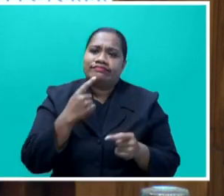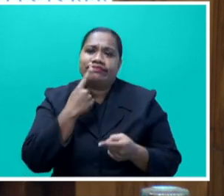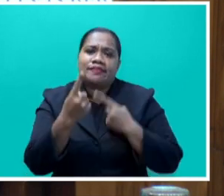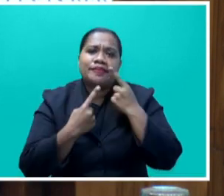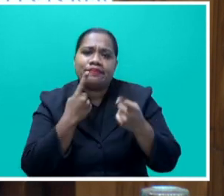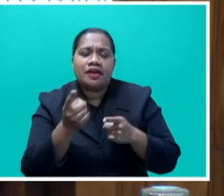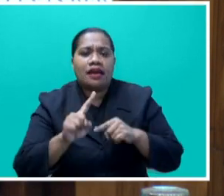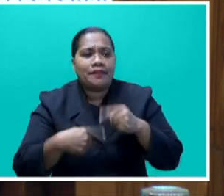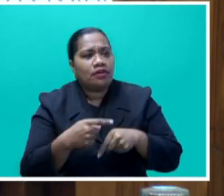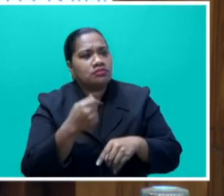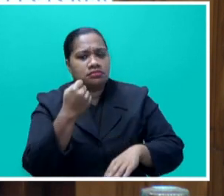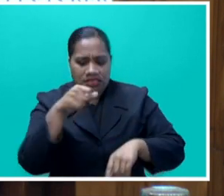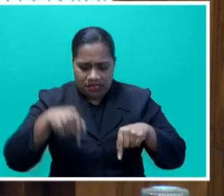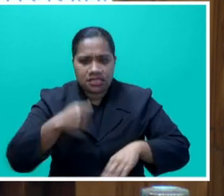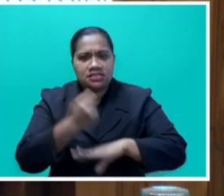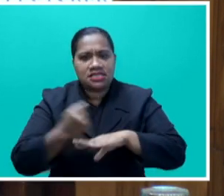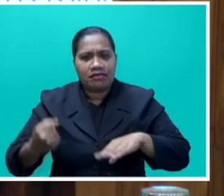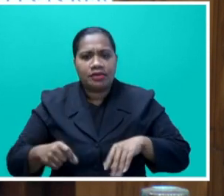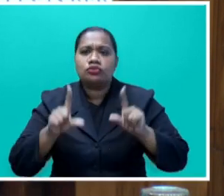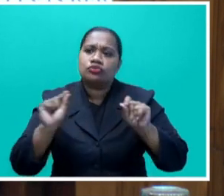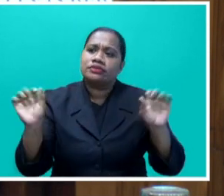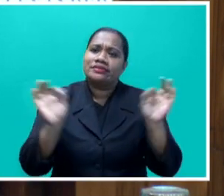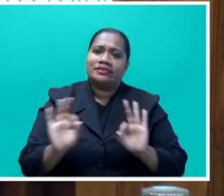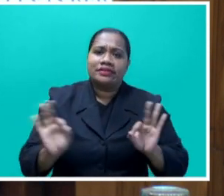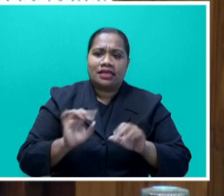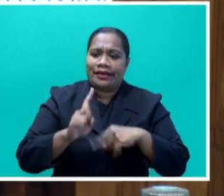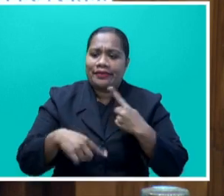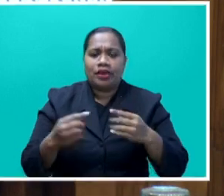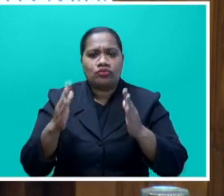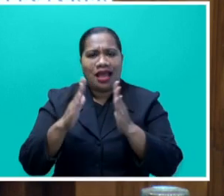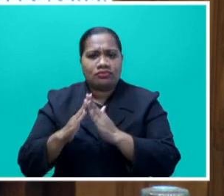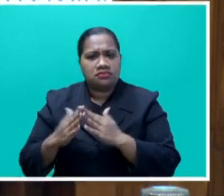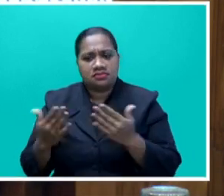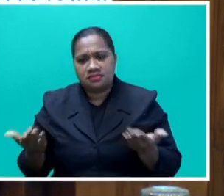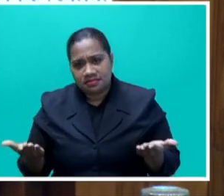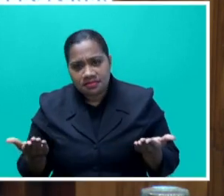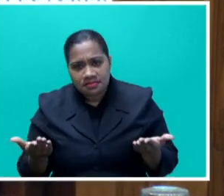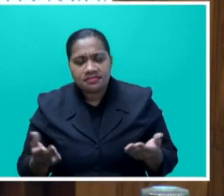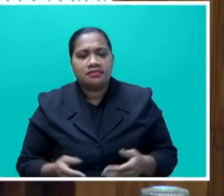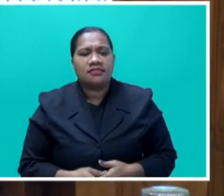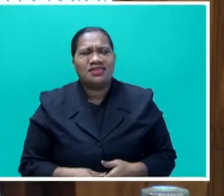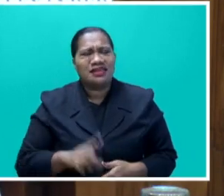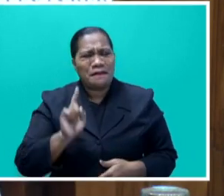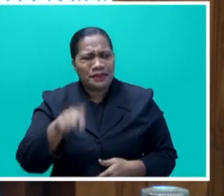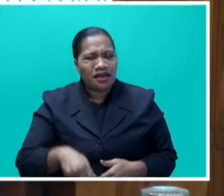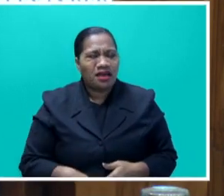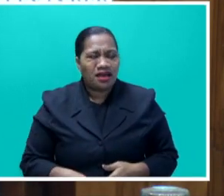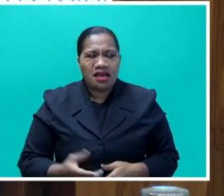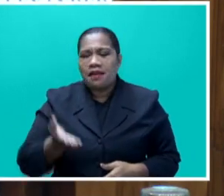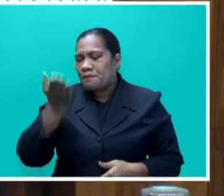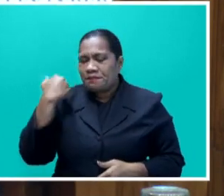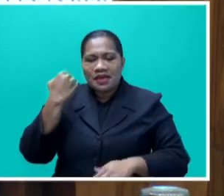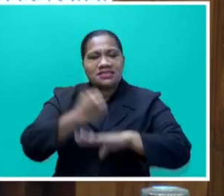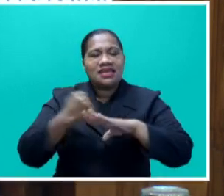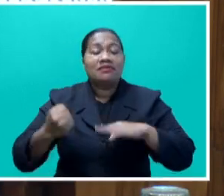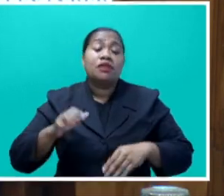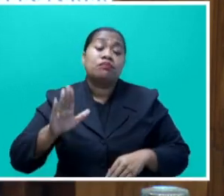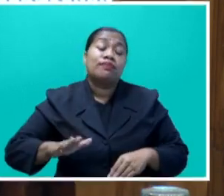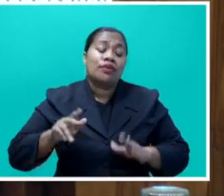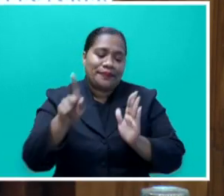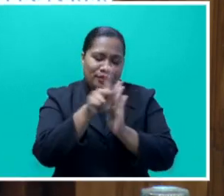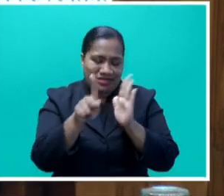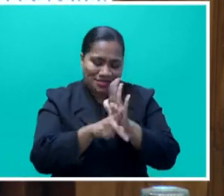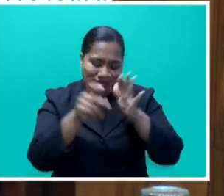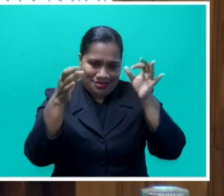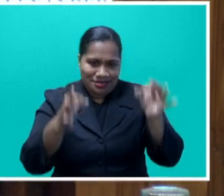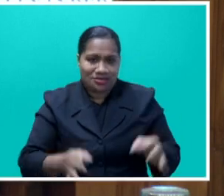housing sector. But they know it was the past government's poor policy decisions that